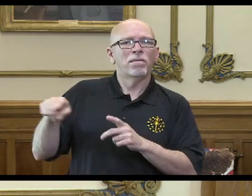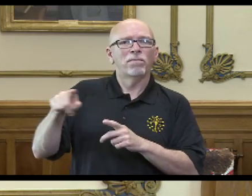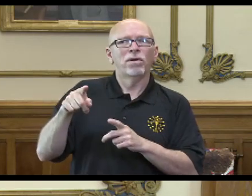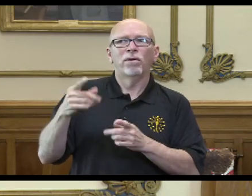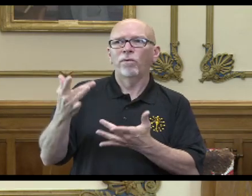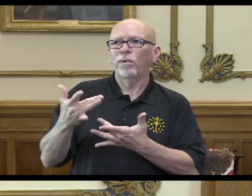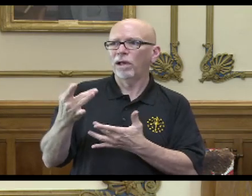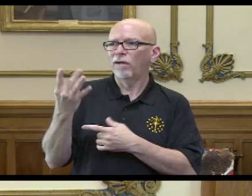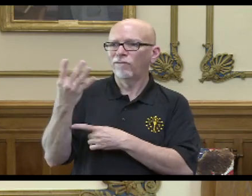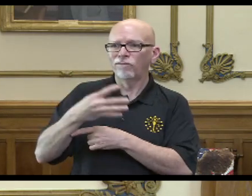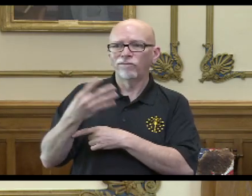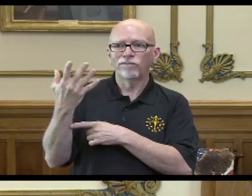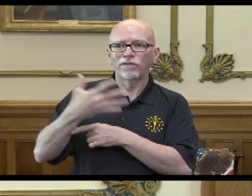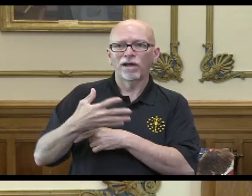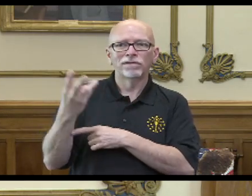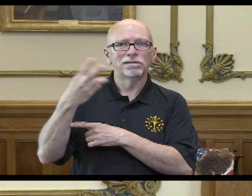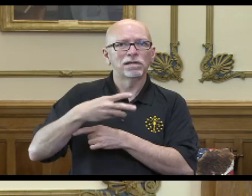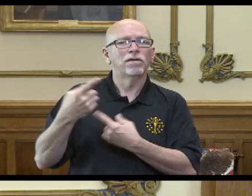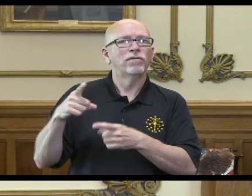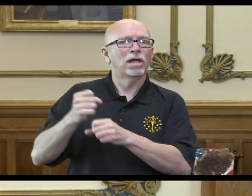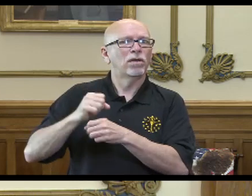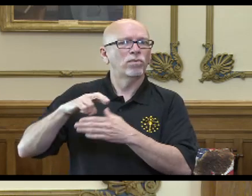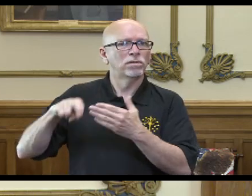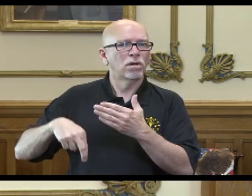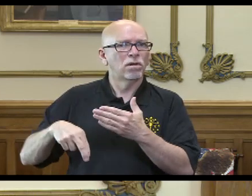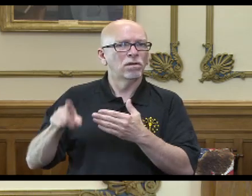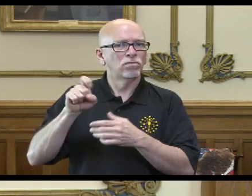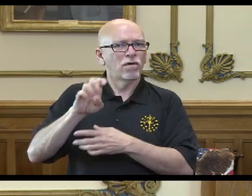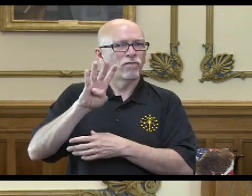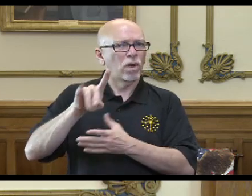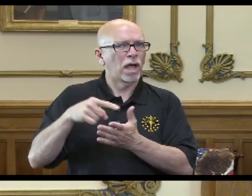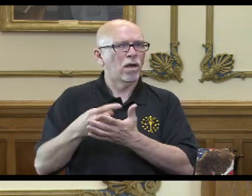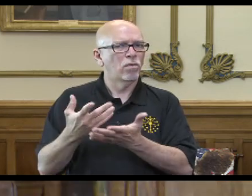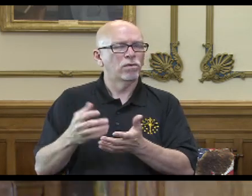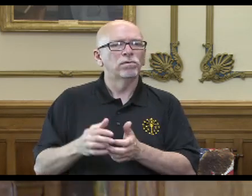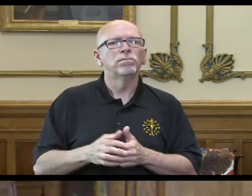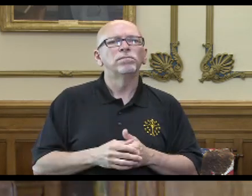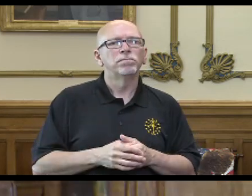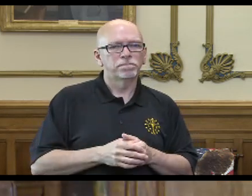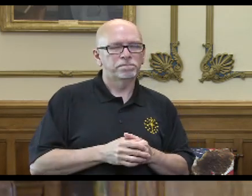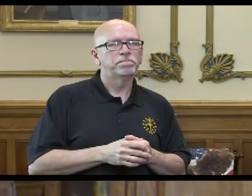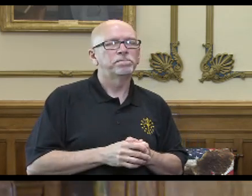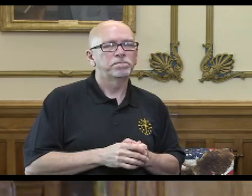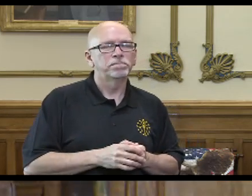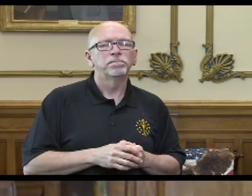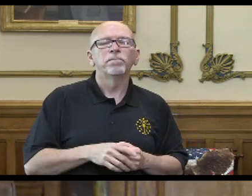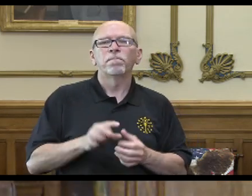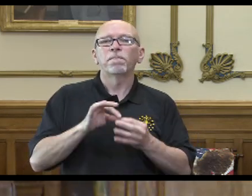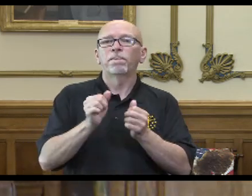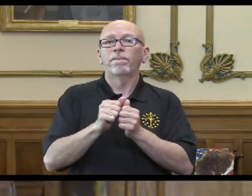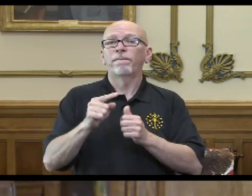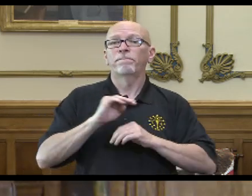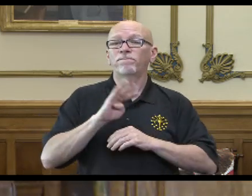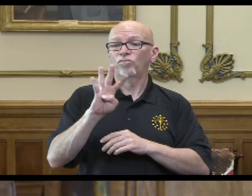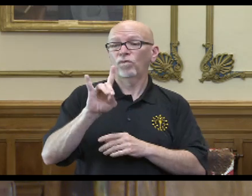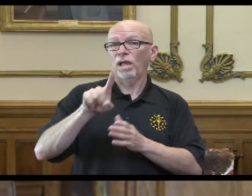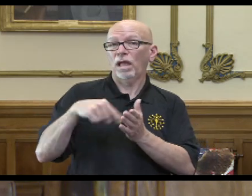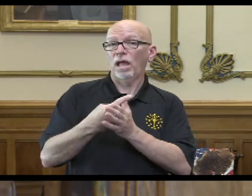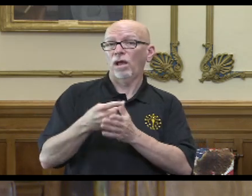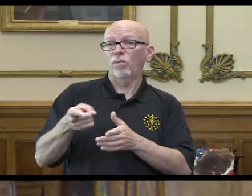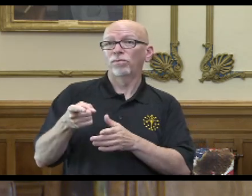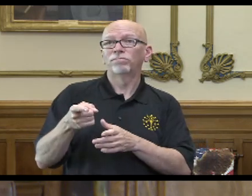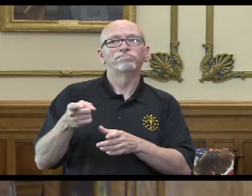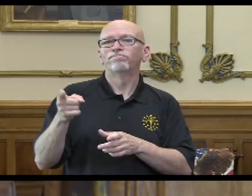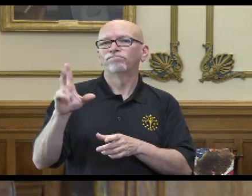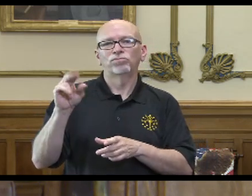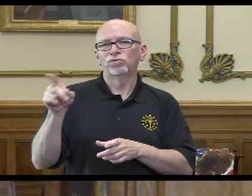are waiting 4, 5, and 6 days for results from the state. So with regards to meeting the 48-hour window, no, they